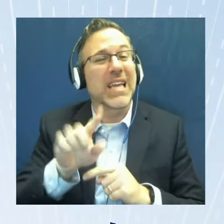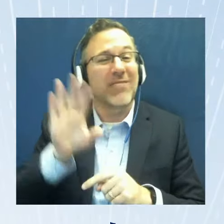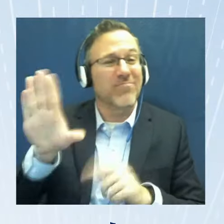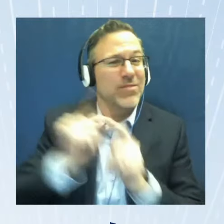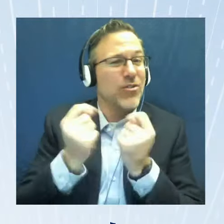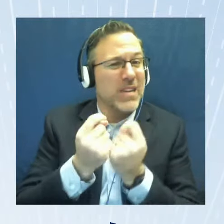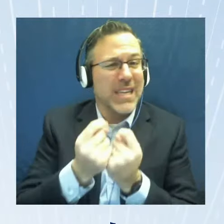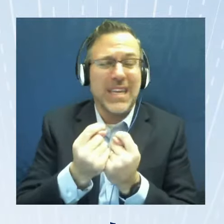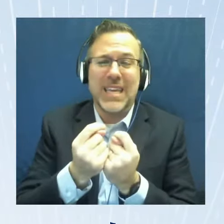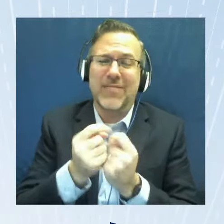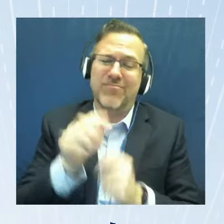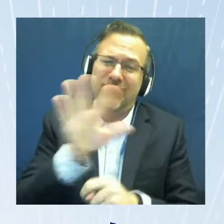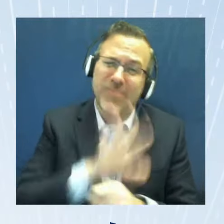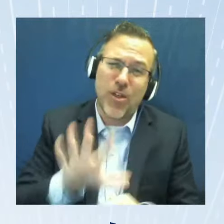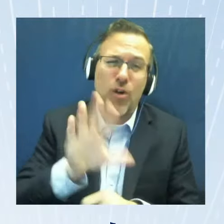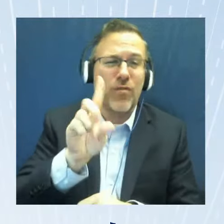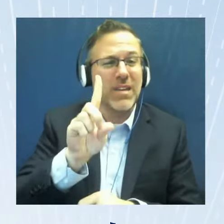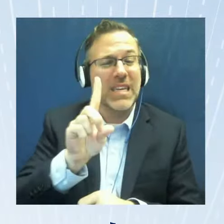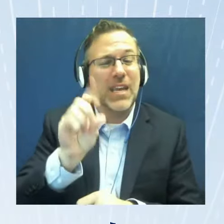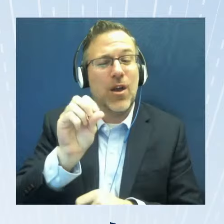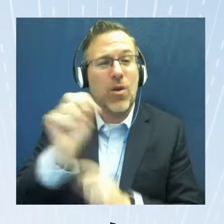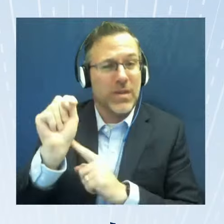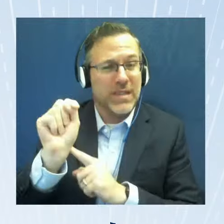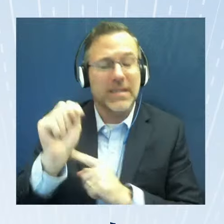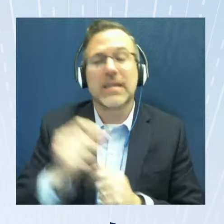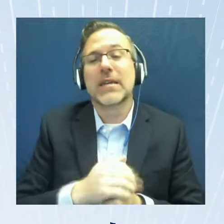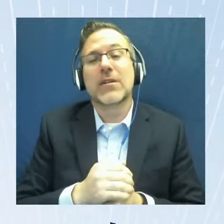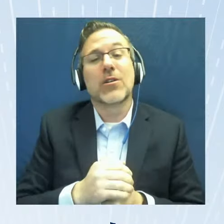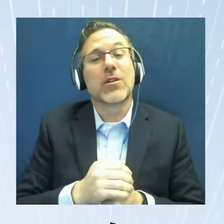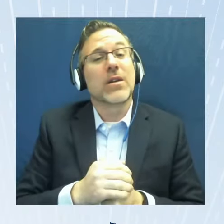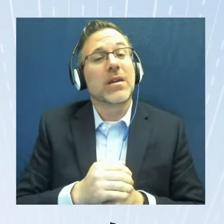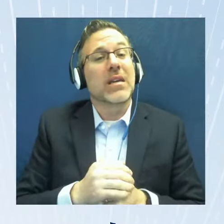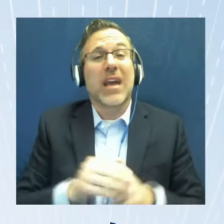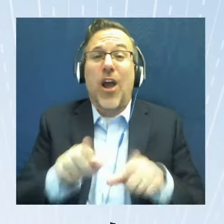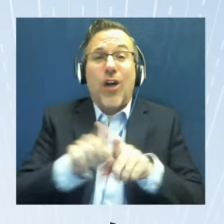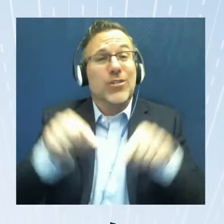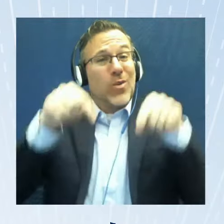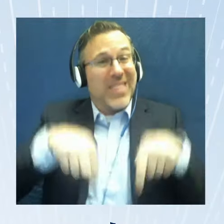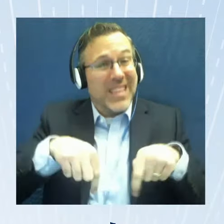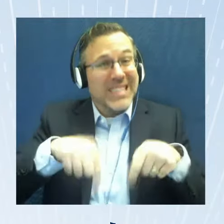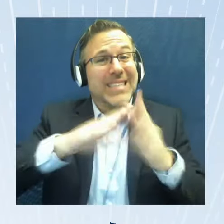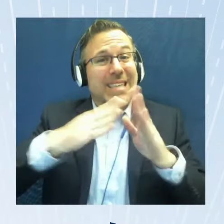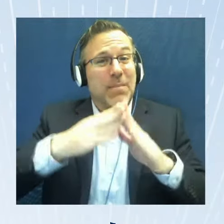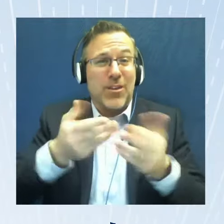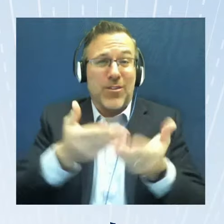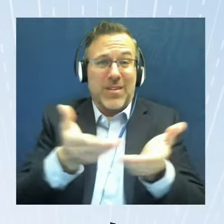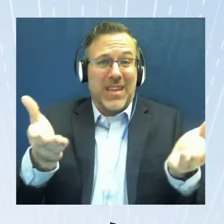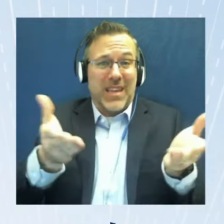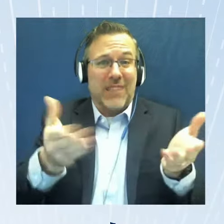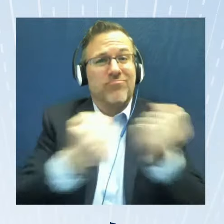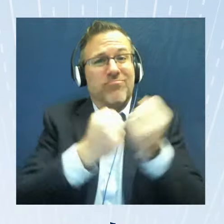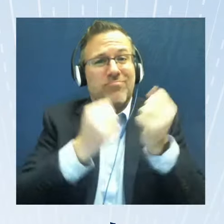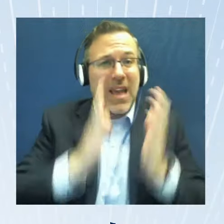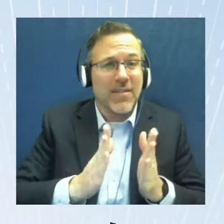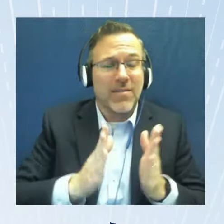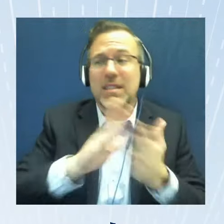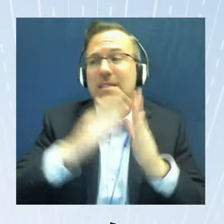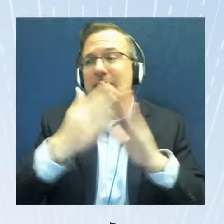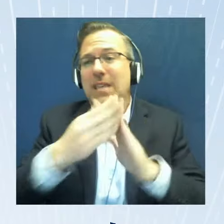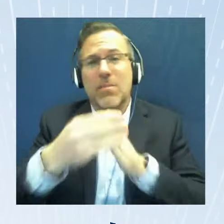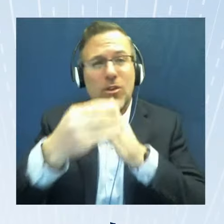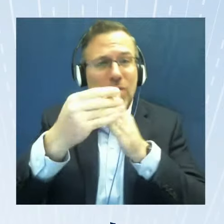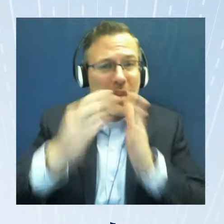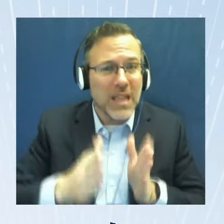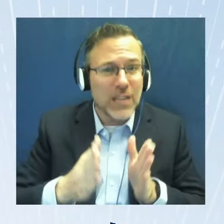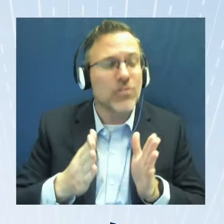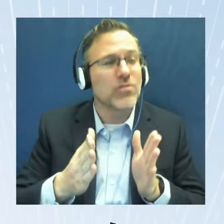much work to get us here. And most importantly of all, this community of advocates and community leaders who have helped